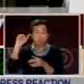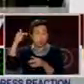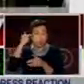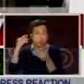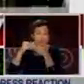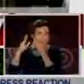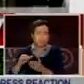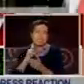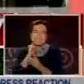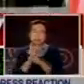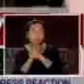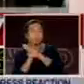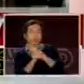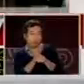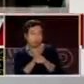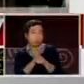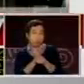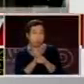Yun ang dapat gagawin natin.